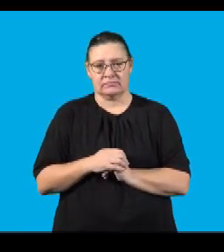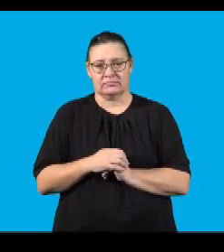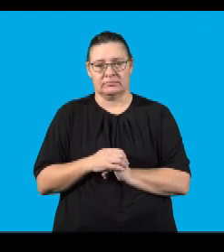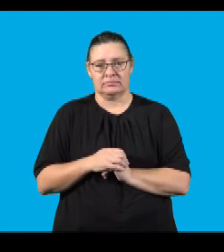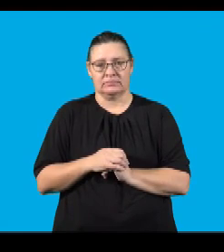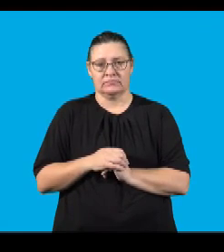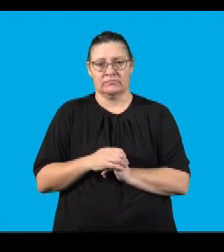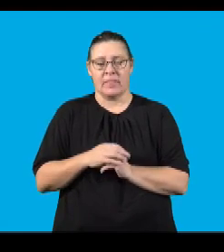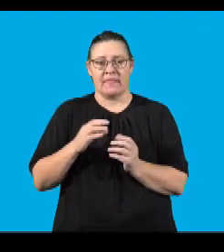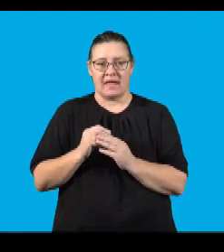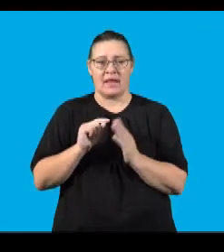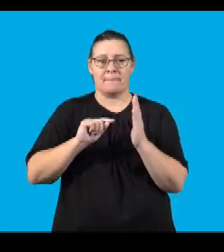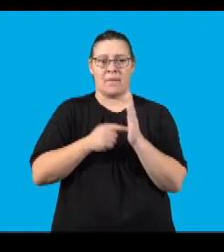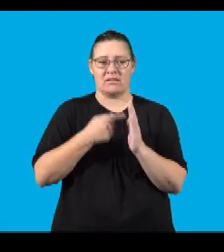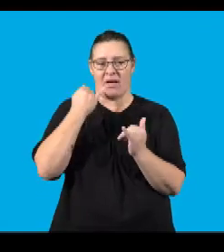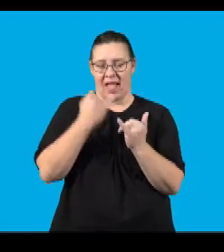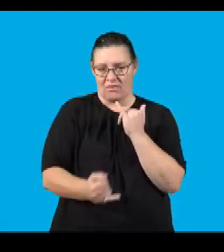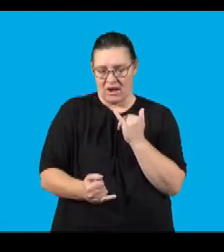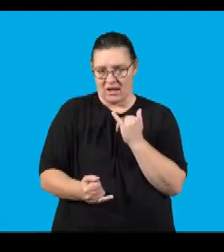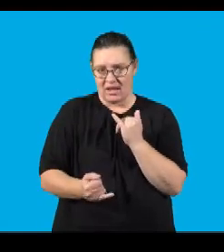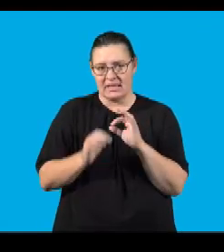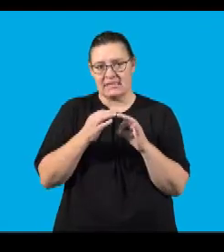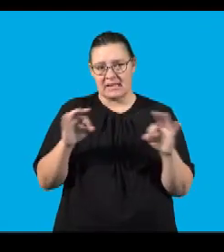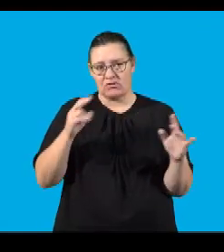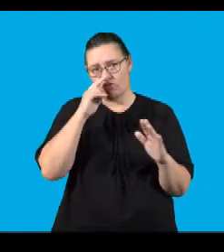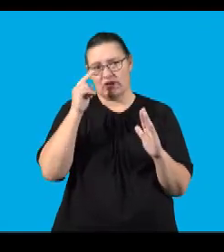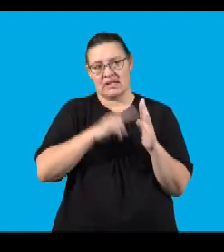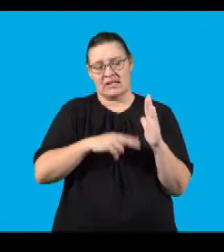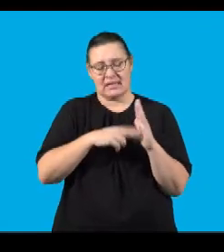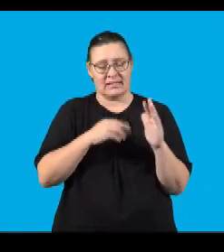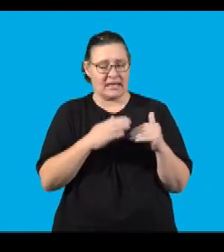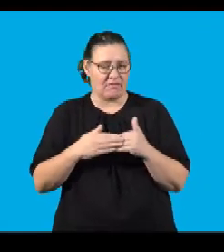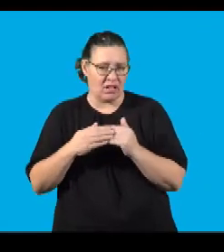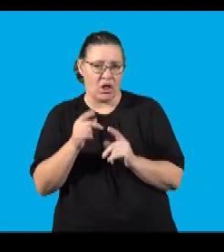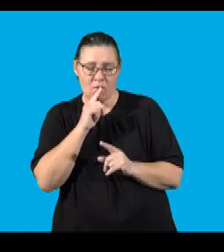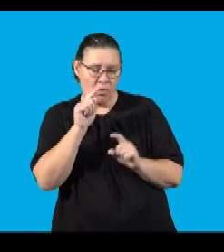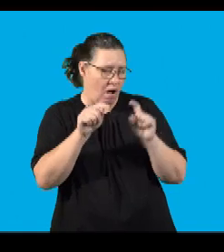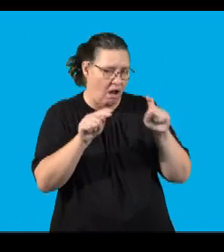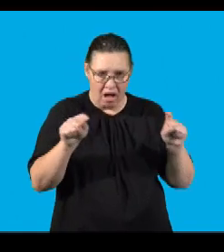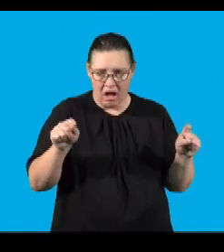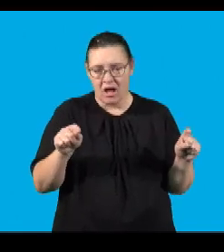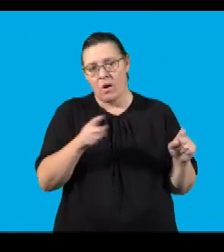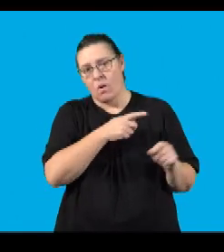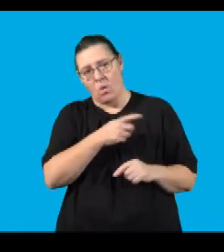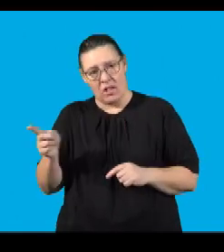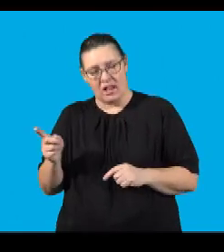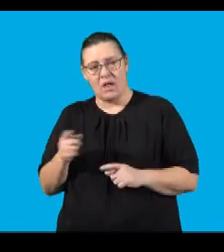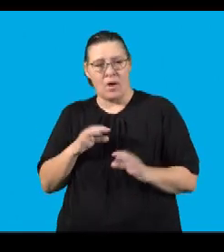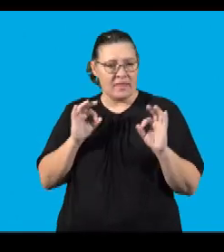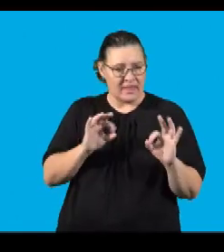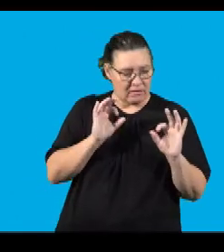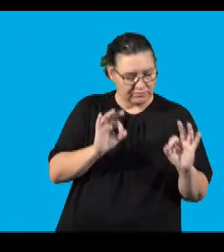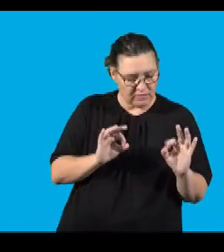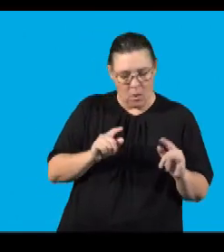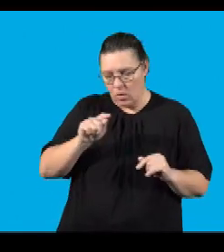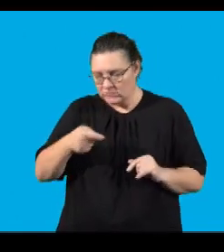Then we have a punctuation error in the sentence. Read carefully and look at all of the punctuation marks, whether they are there or